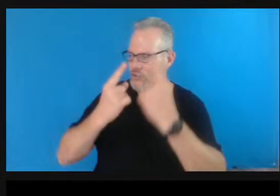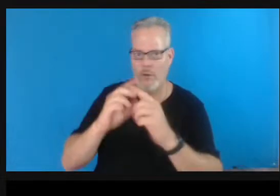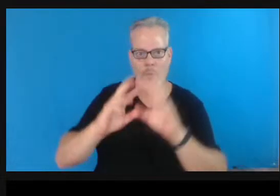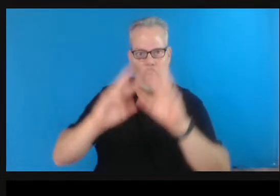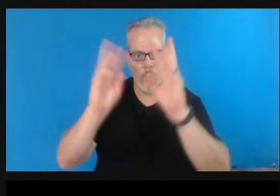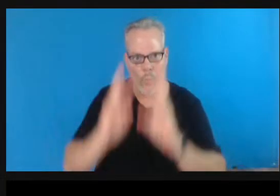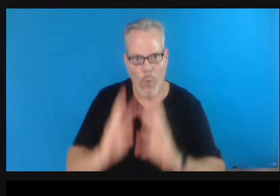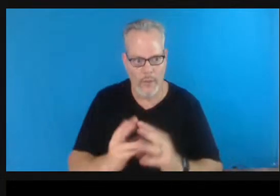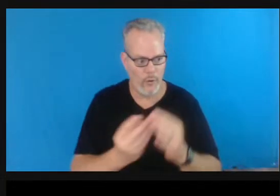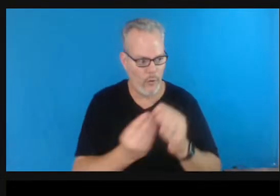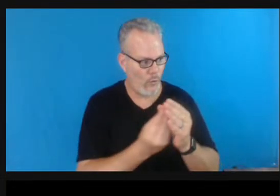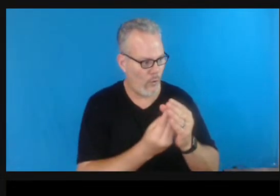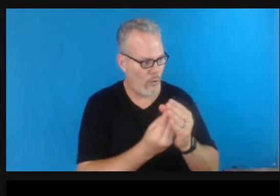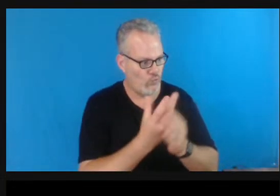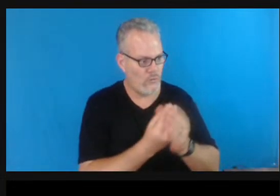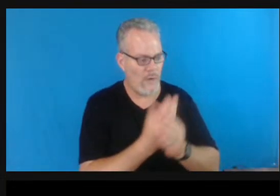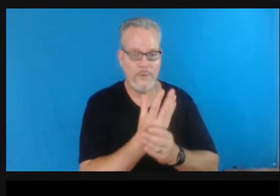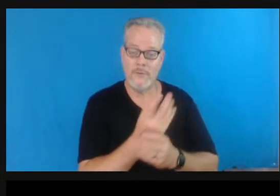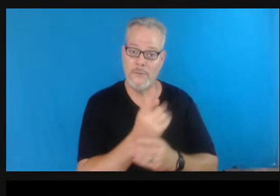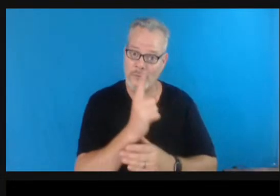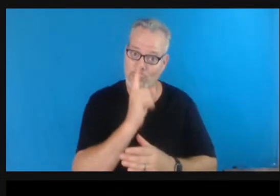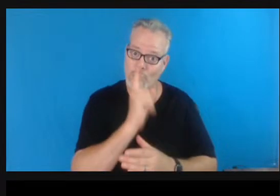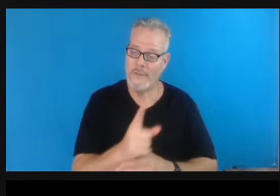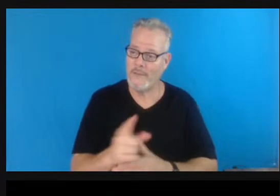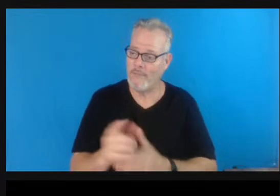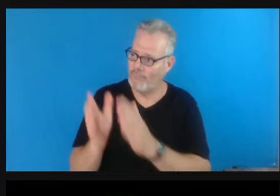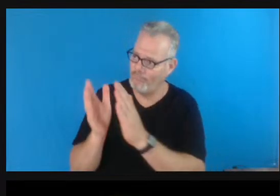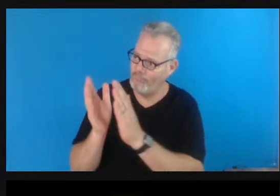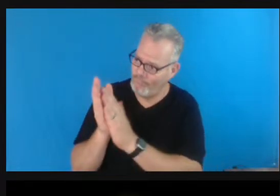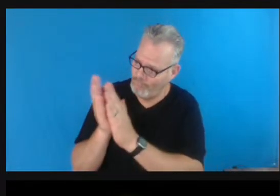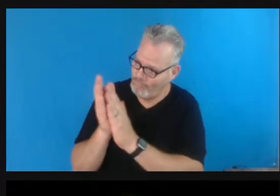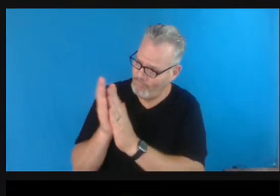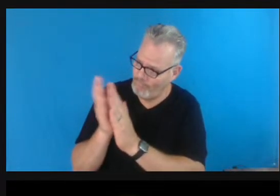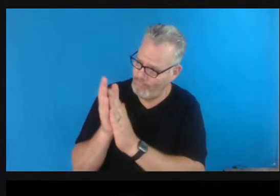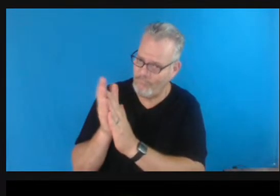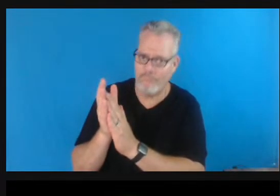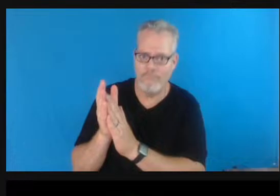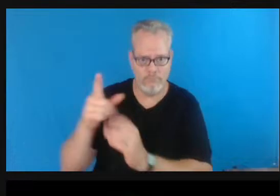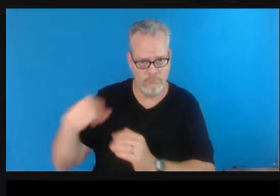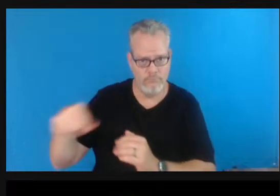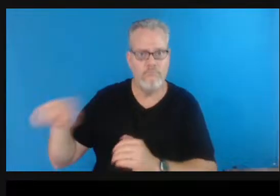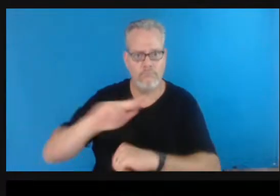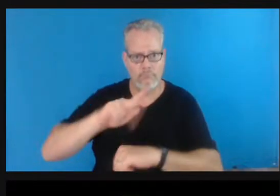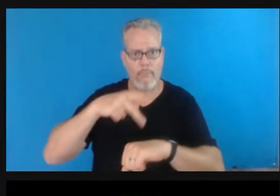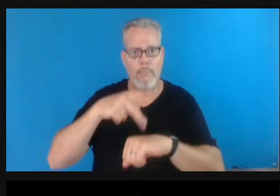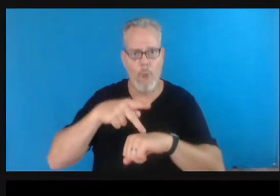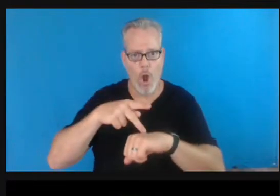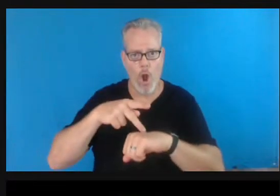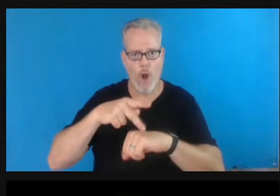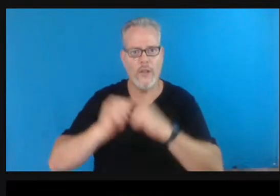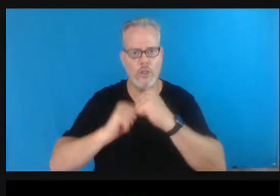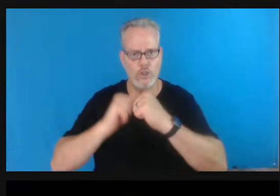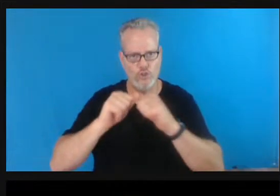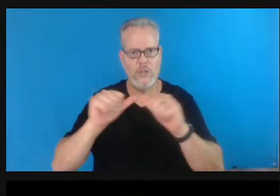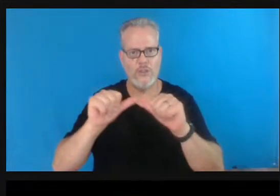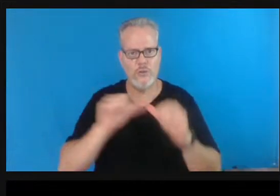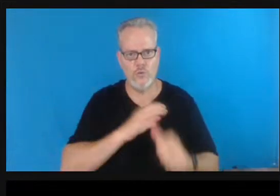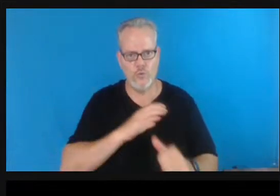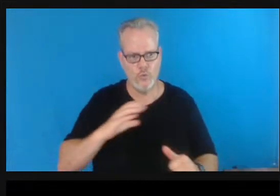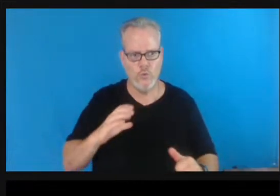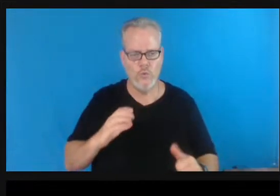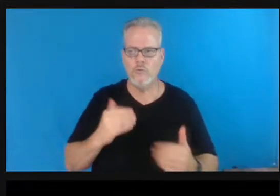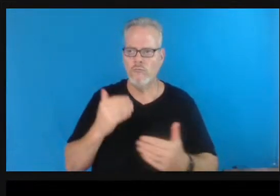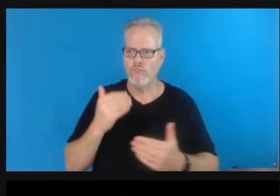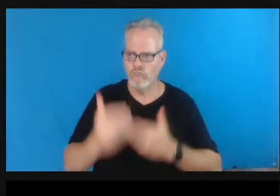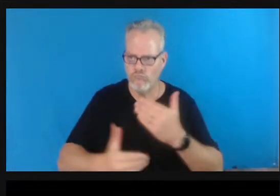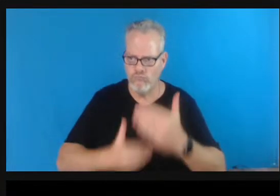eruption, I have to hand it to the park and the construction crew. They are moving right along. Yeah. And just everybody that's